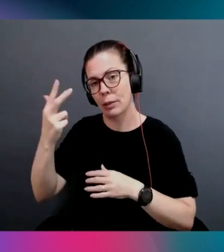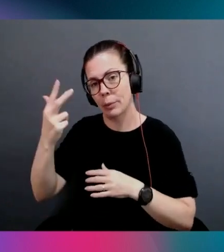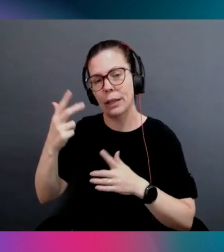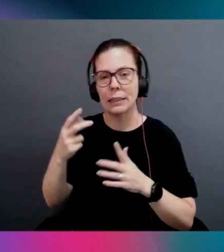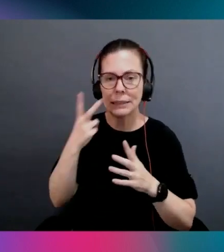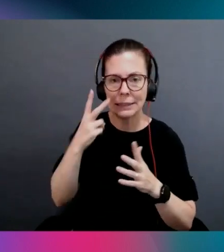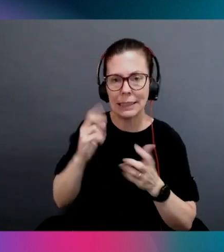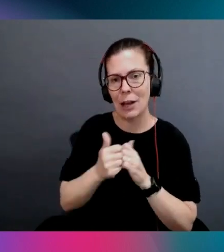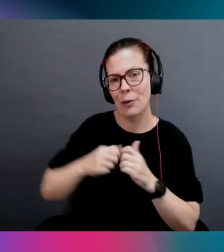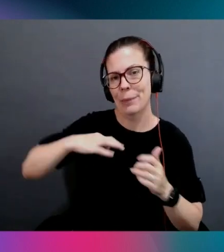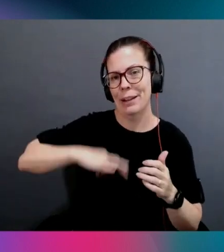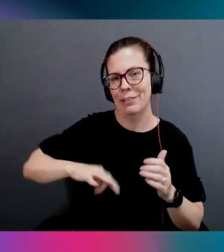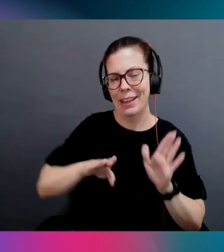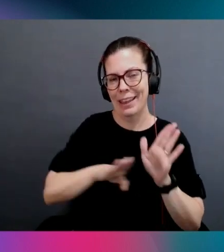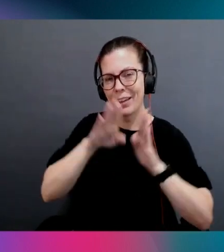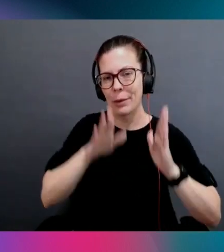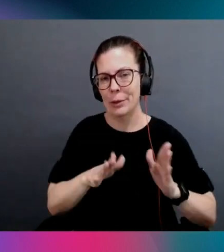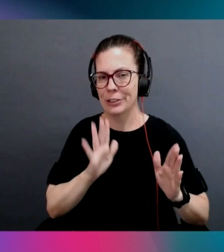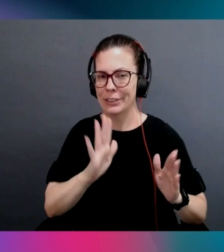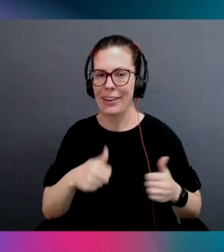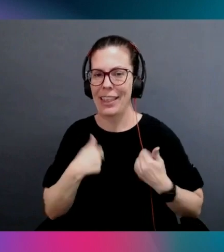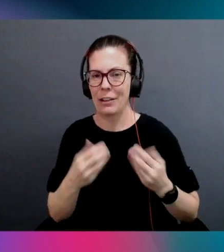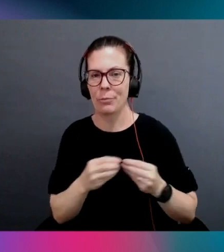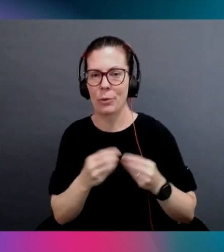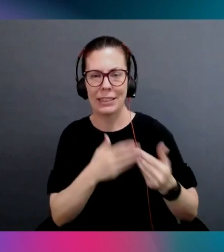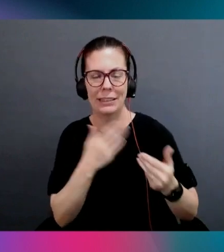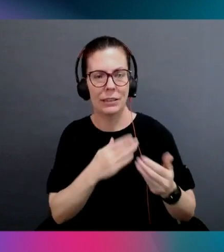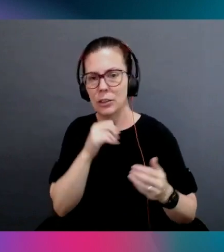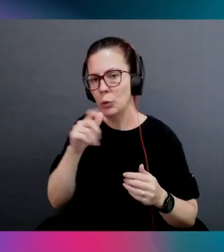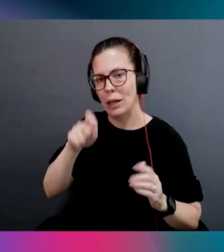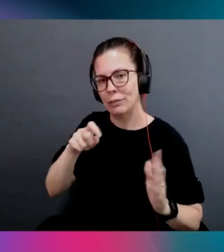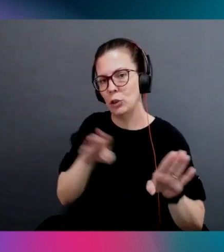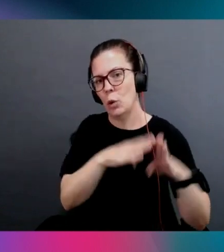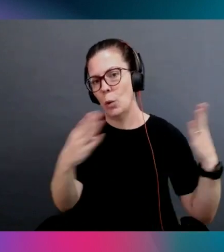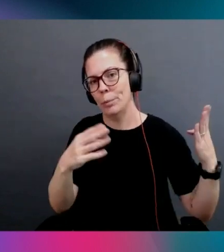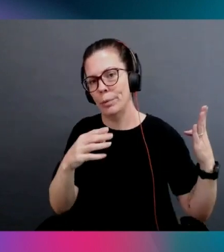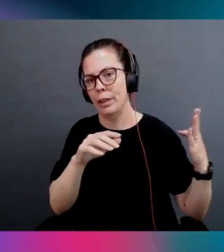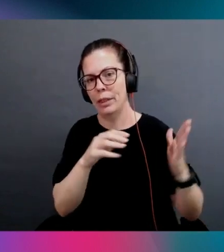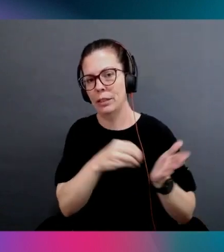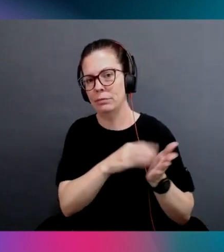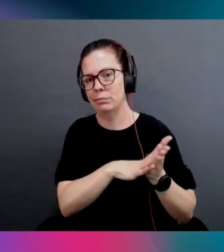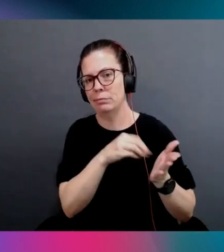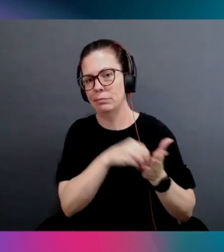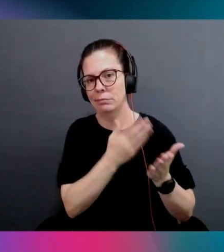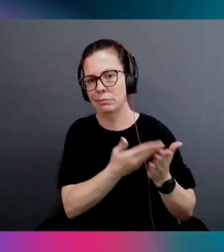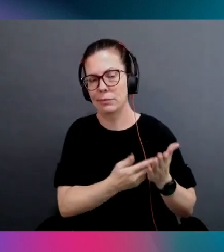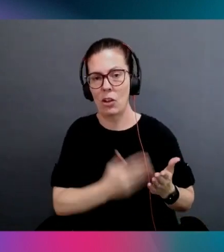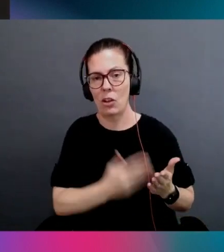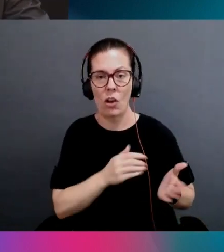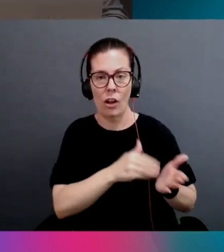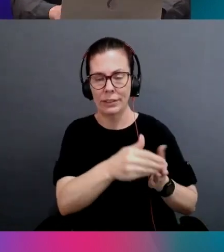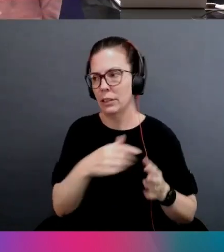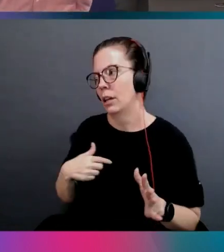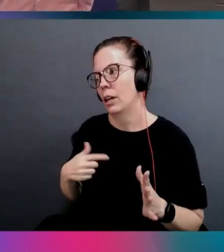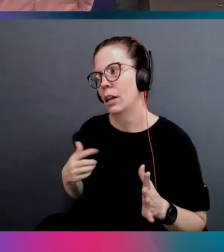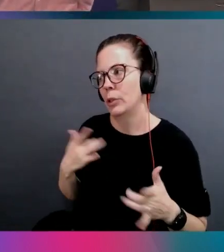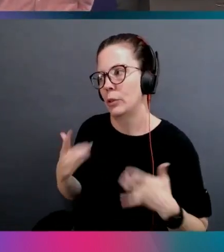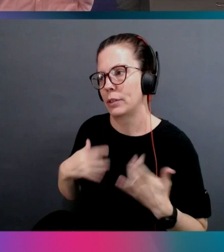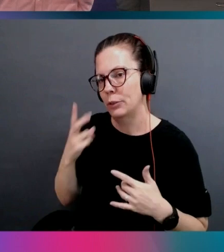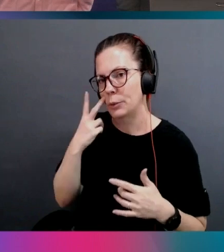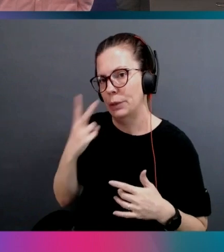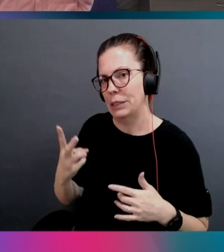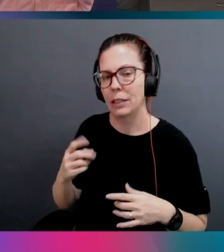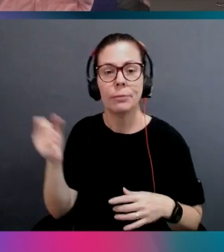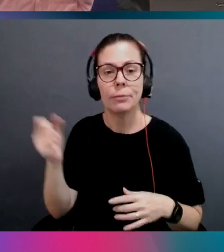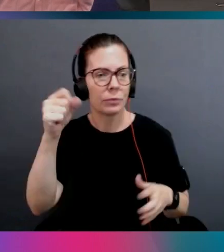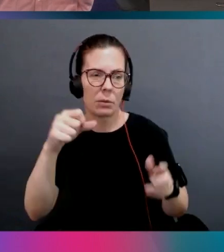because now they don't have to go to AWS documentation all the time, right? You can actually. I'm super excited to see this. All right, so let's try